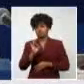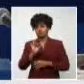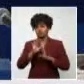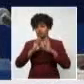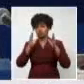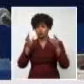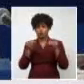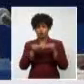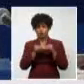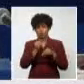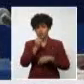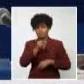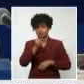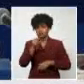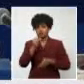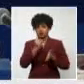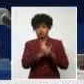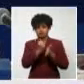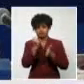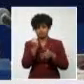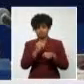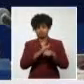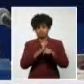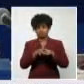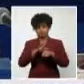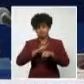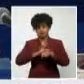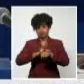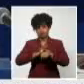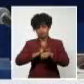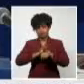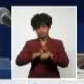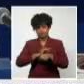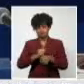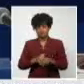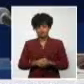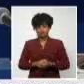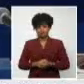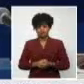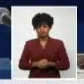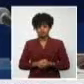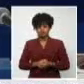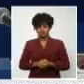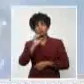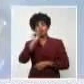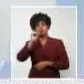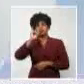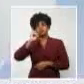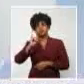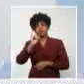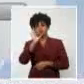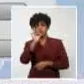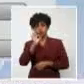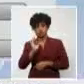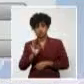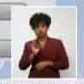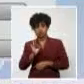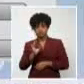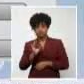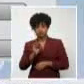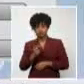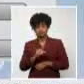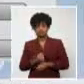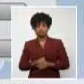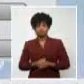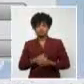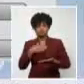70.7% of all COVID-19 positive individuals in the country. Today we have to report